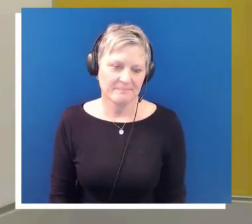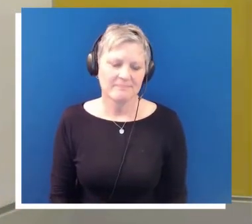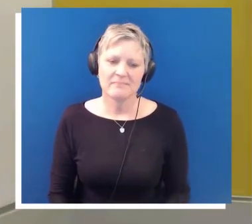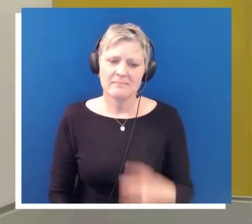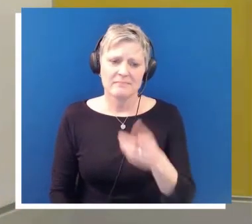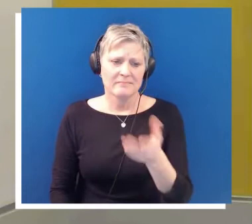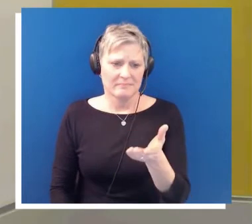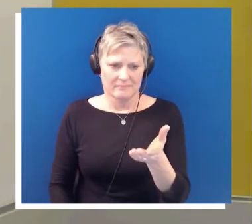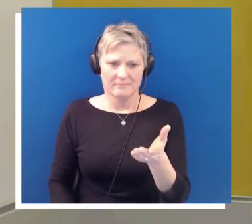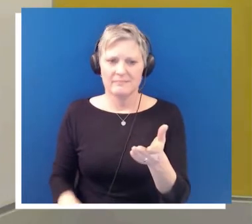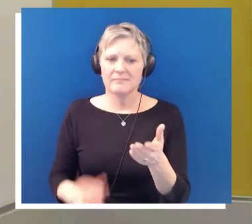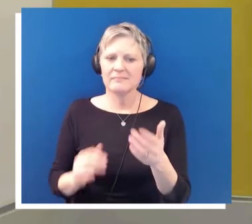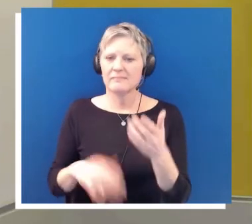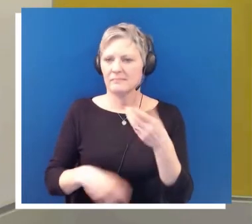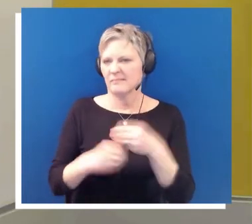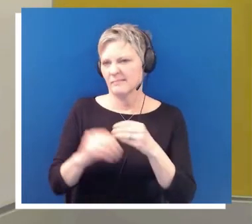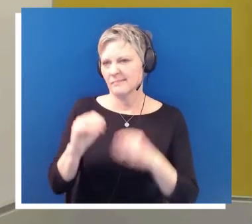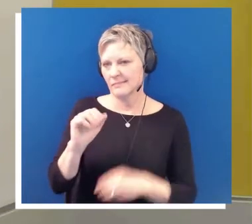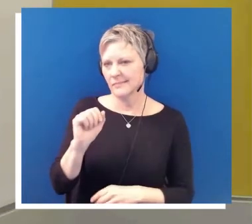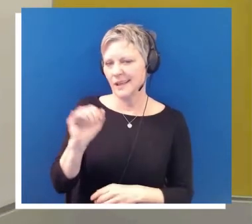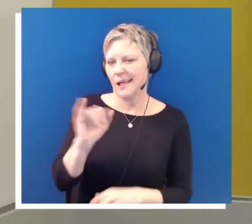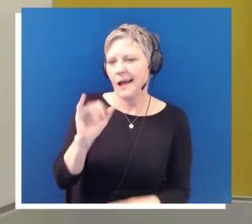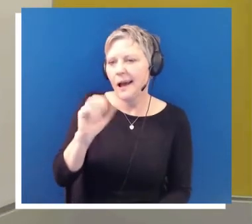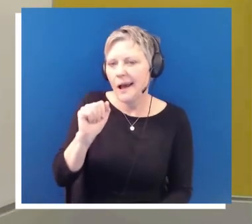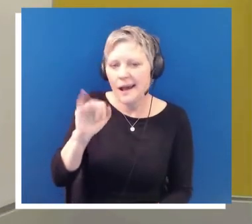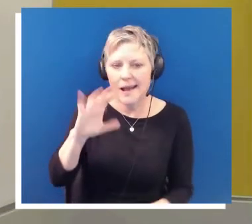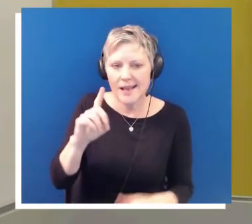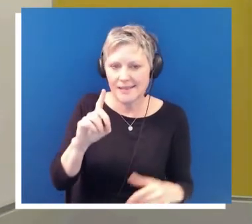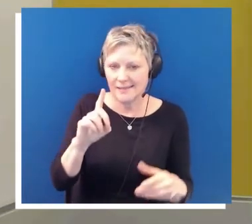And again, this is the acid that's going in there, is what we're doing right now.